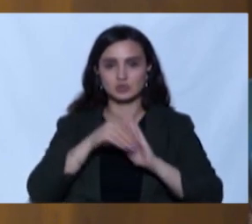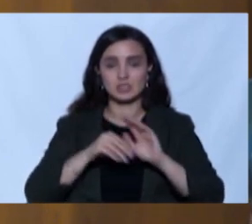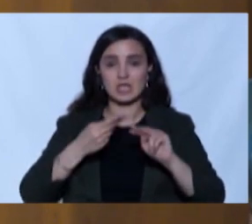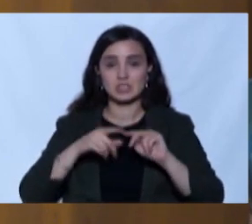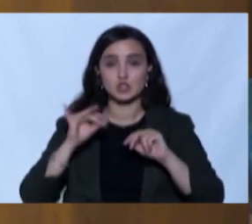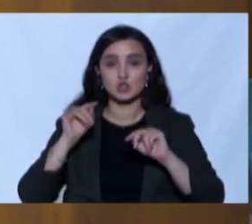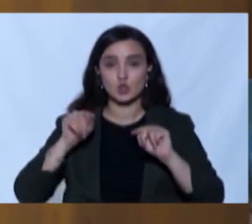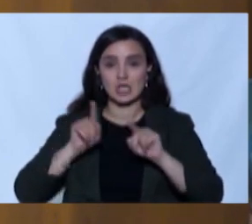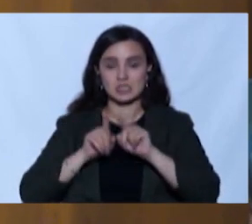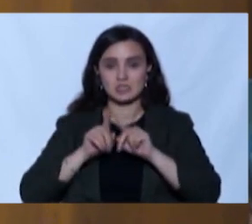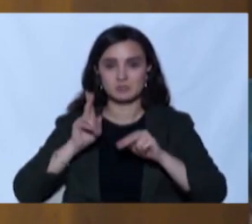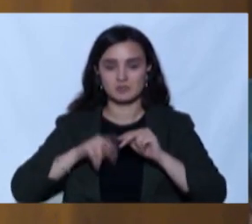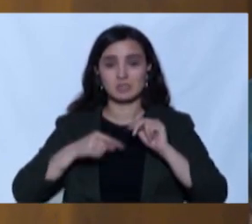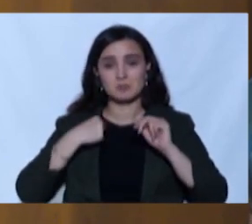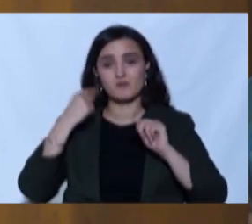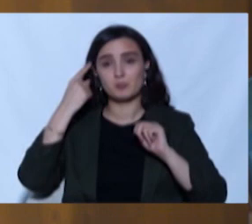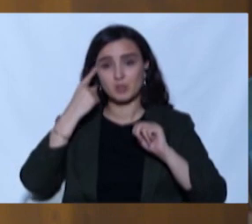in, and I think